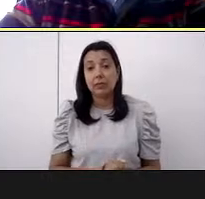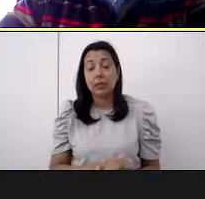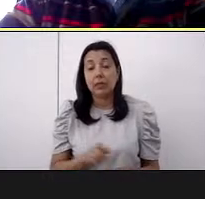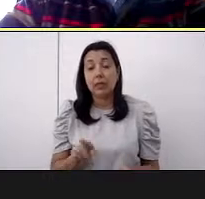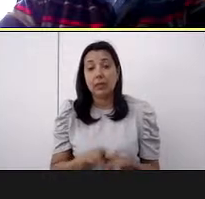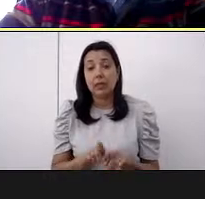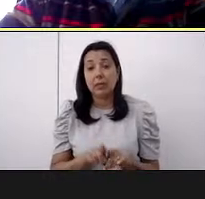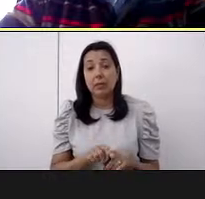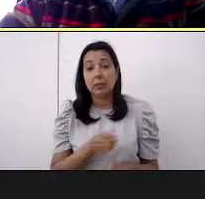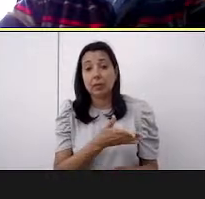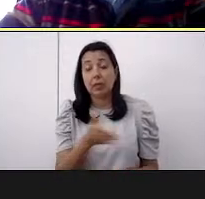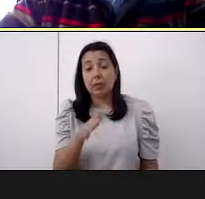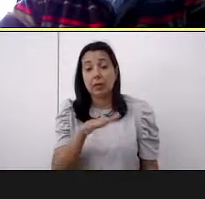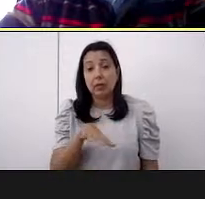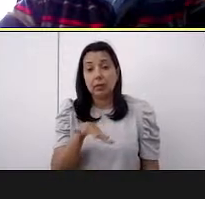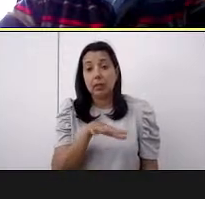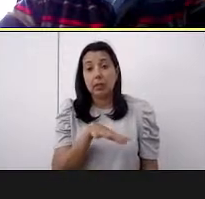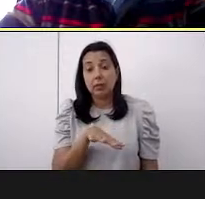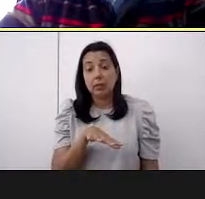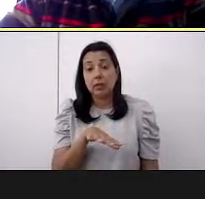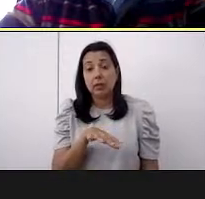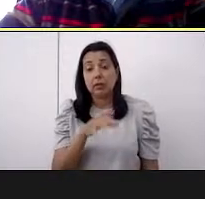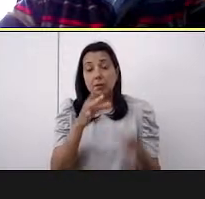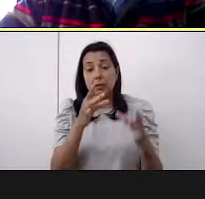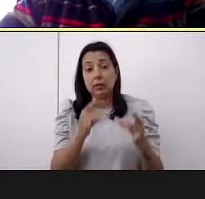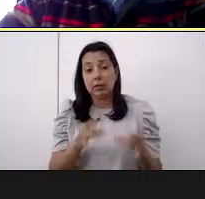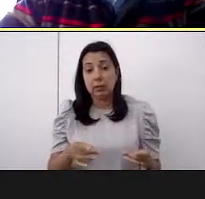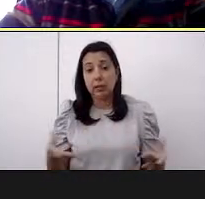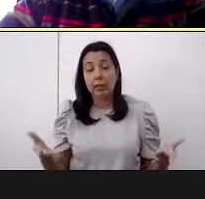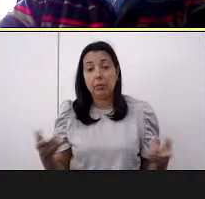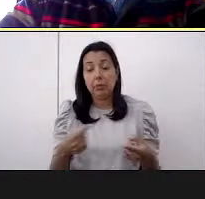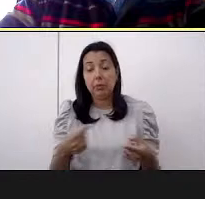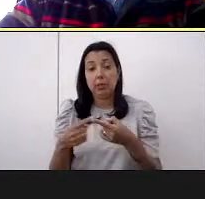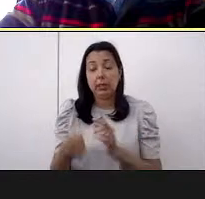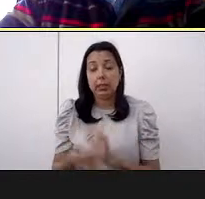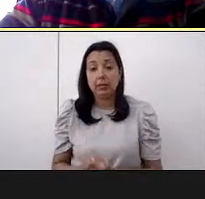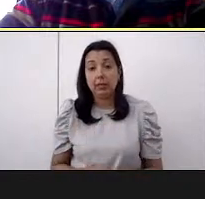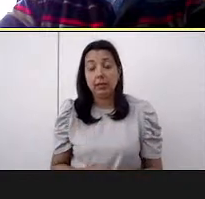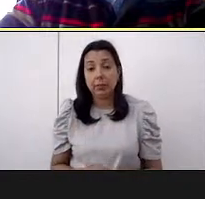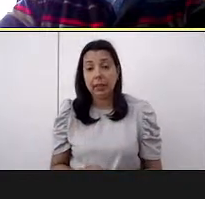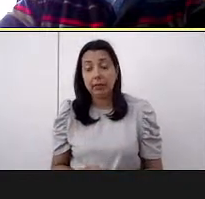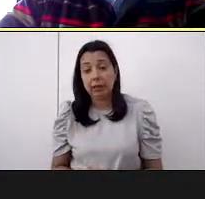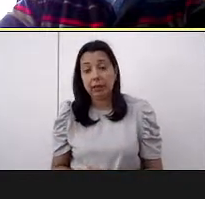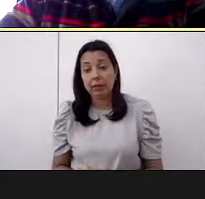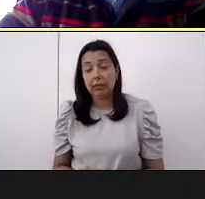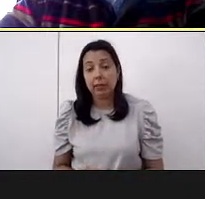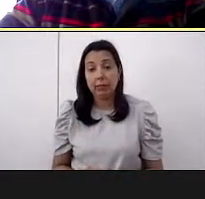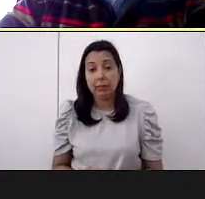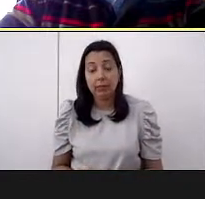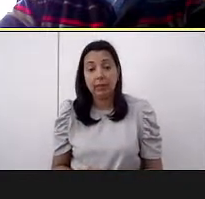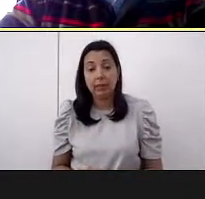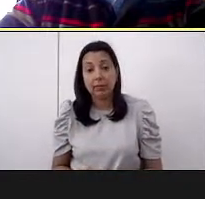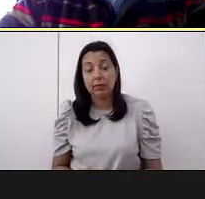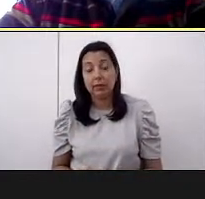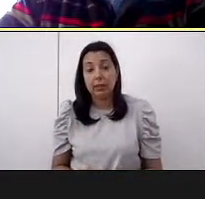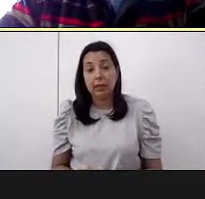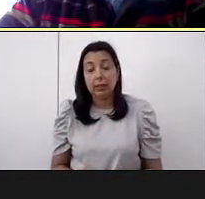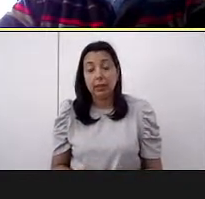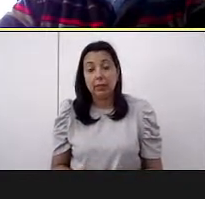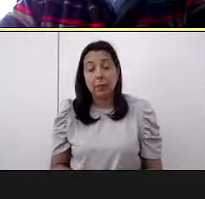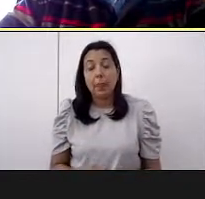specificities. They want responsiveness to the expectations of all